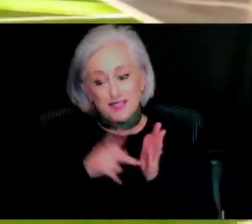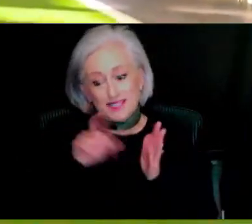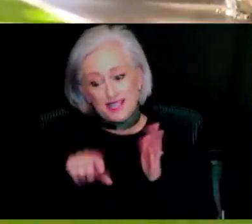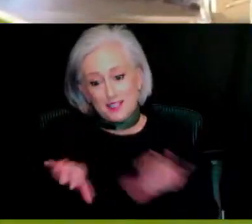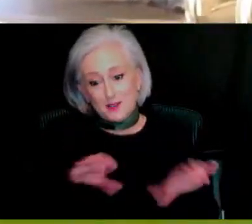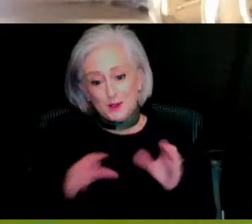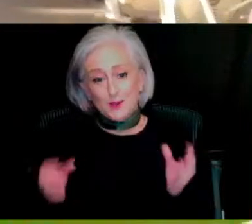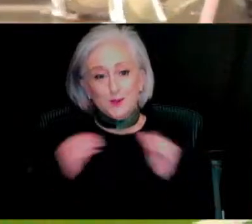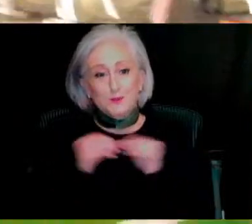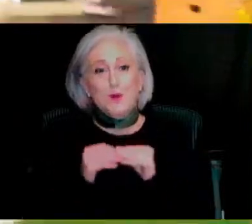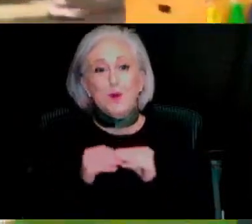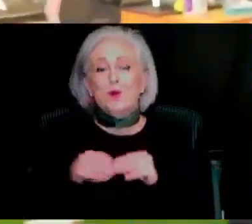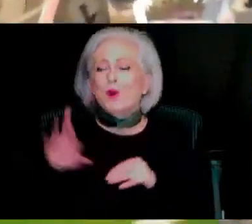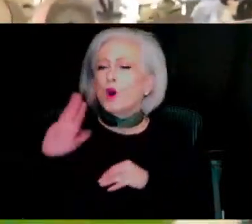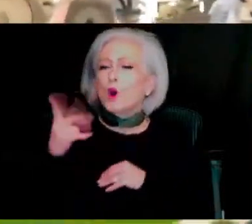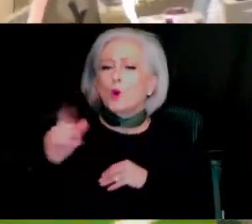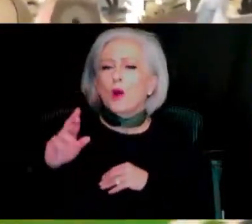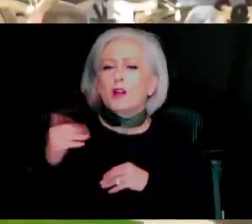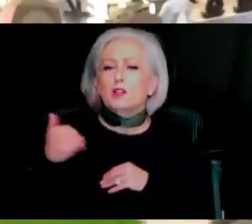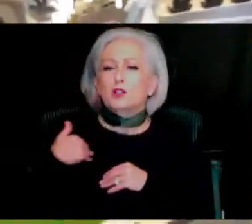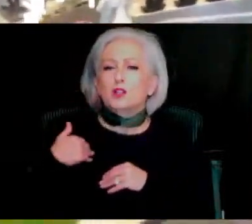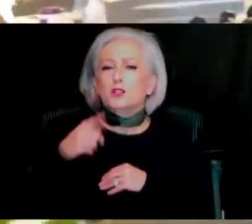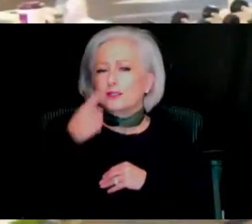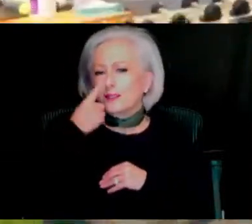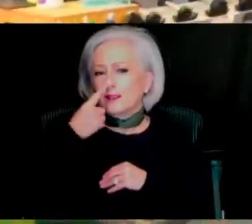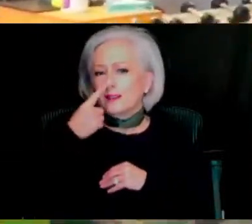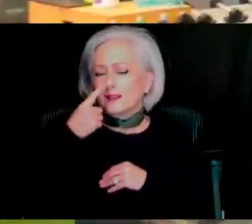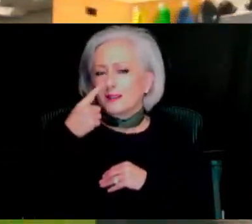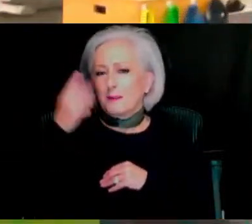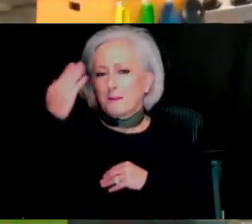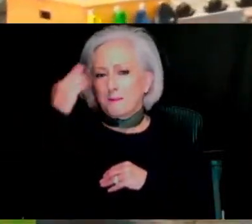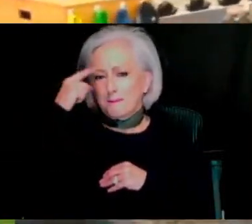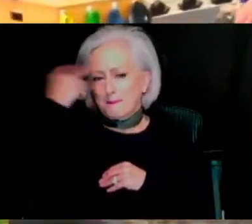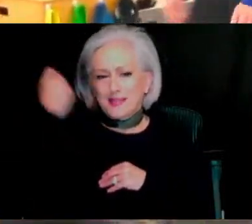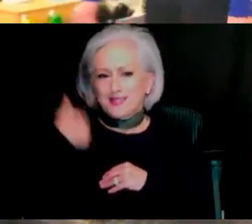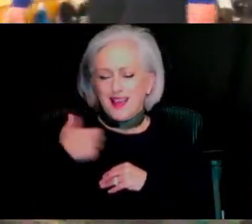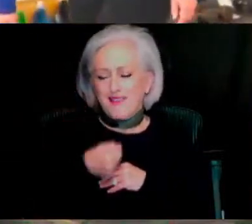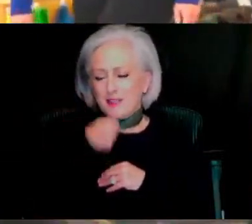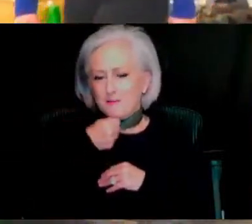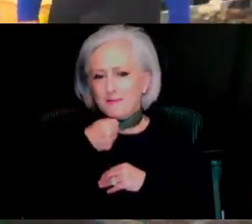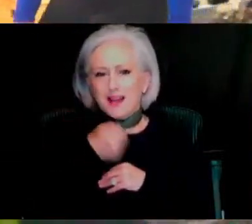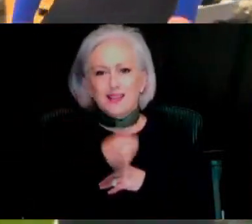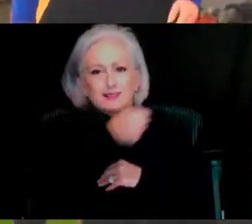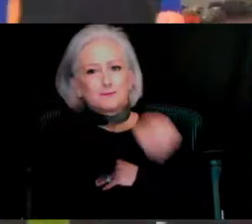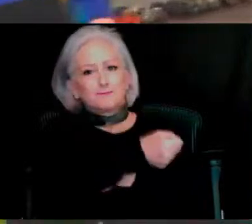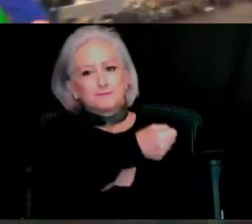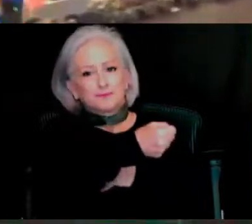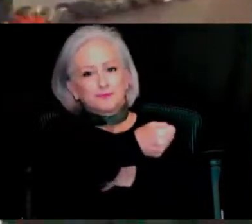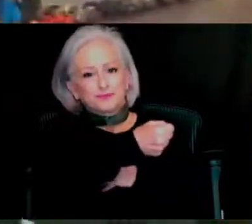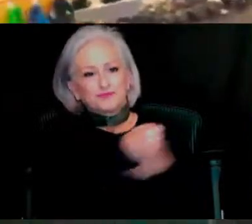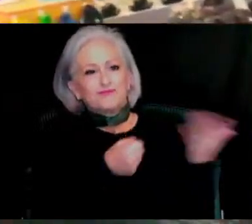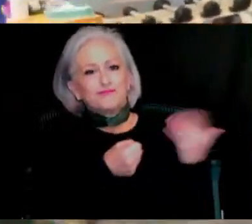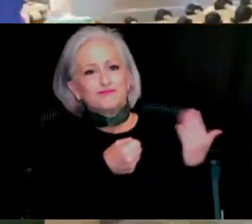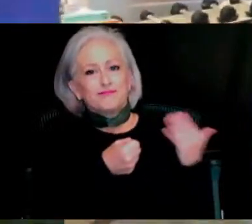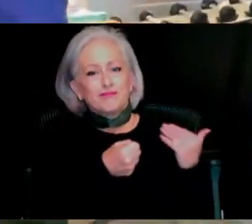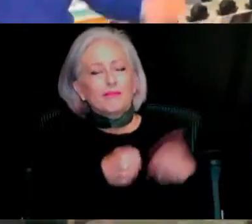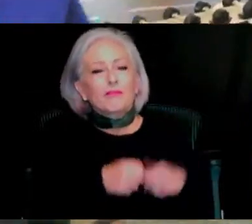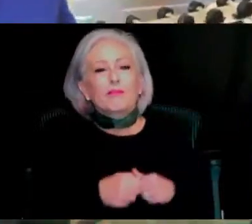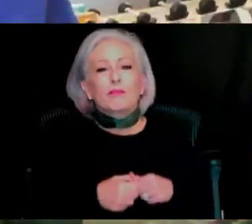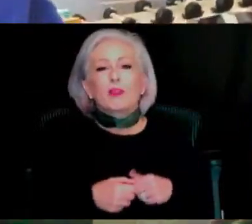Roger, since I have the mic, I want to I'll come have you be in between us. Come on over here, Kelsey. I do have a question about wearing